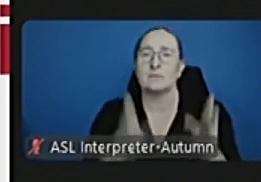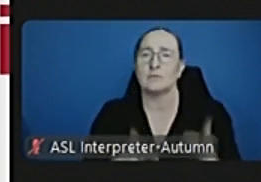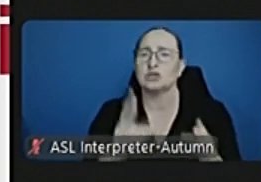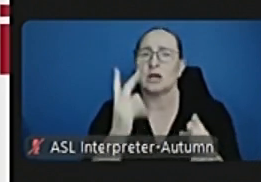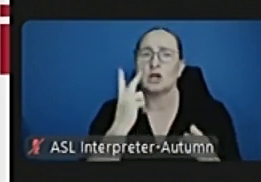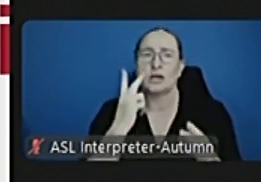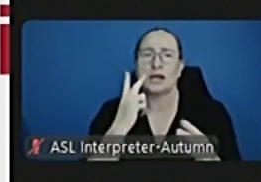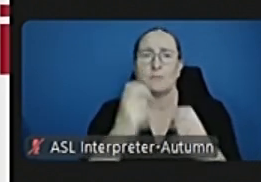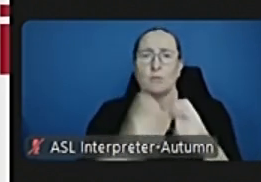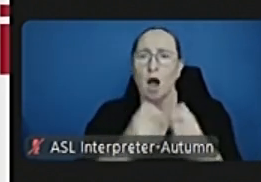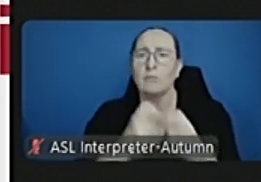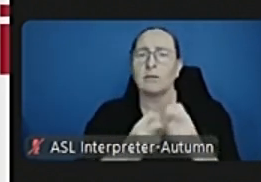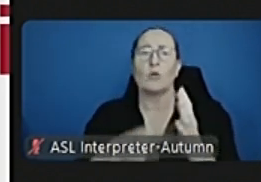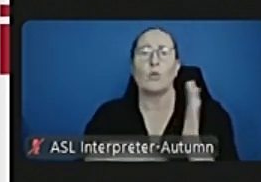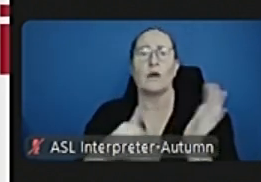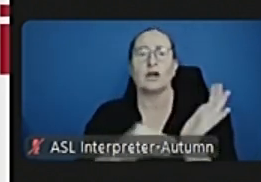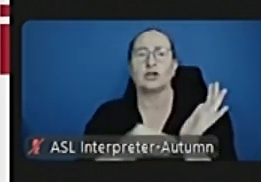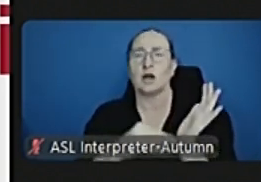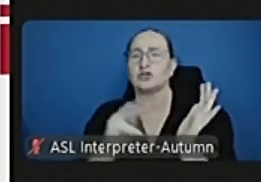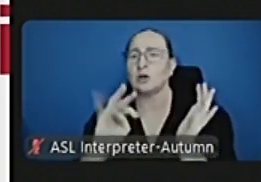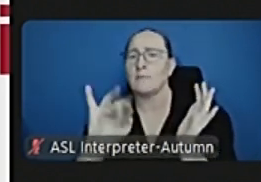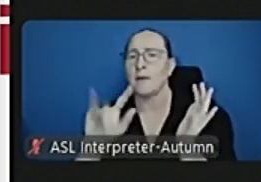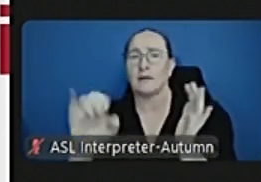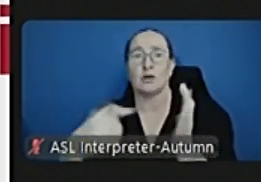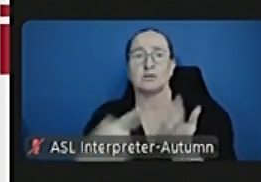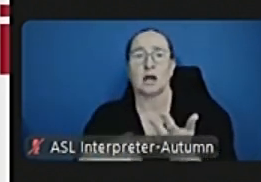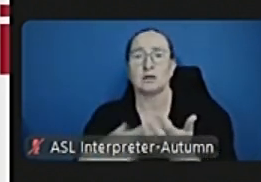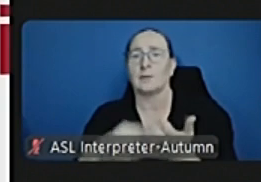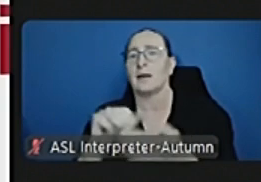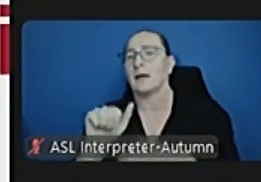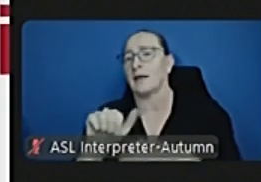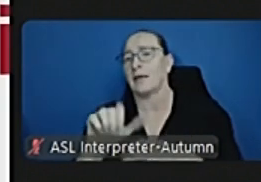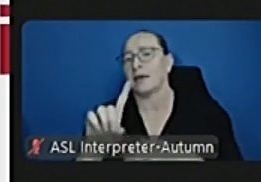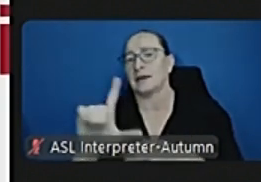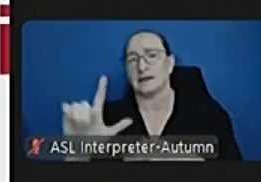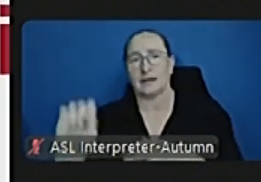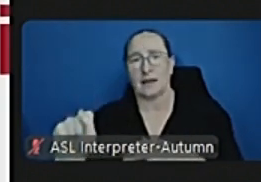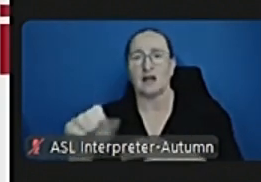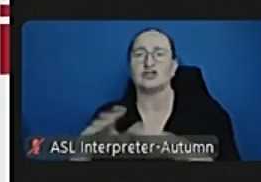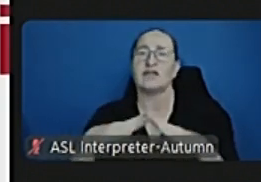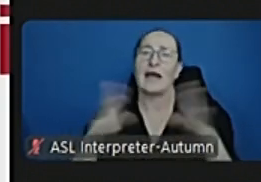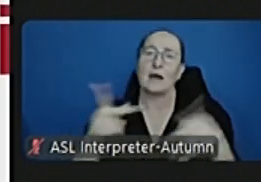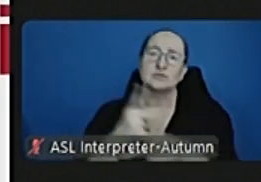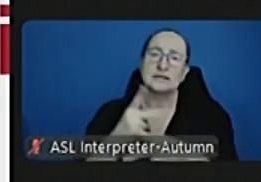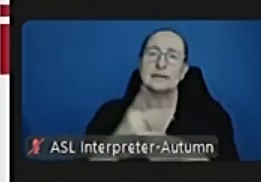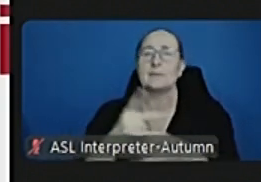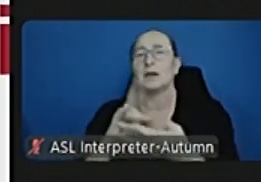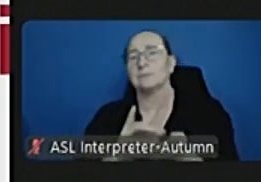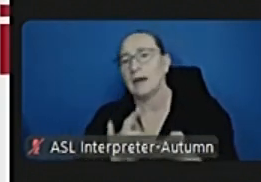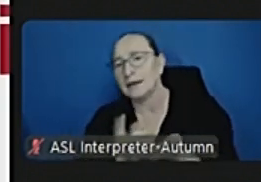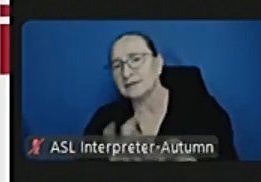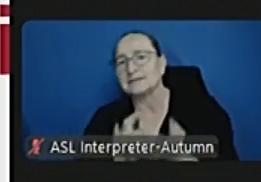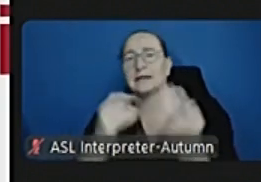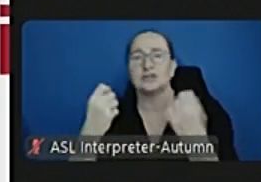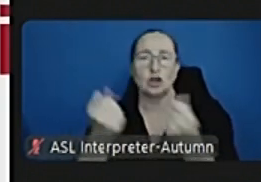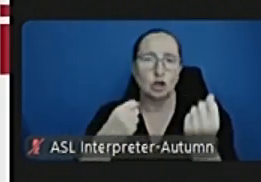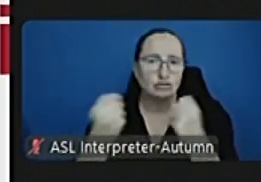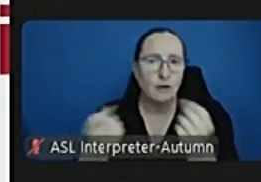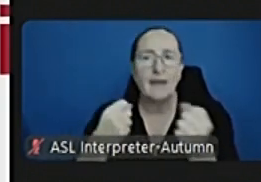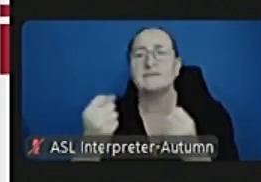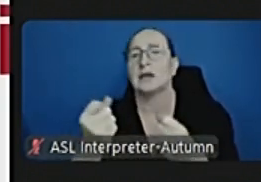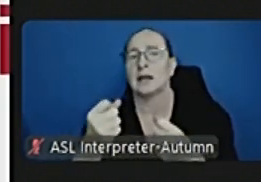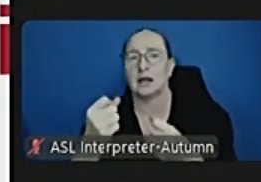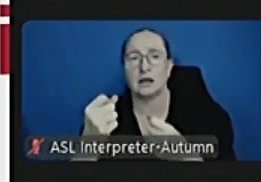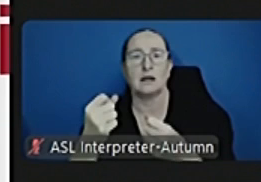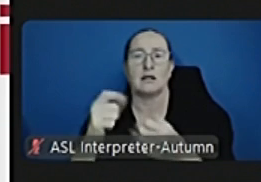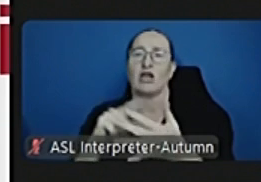what Dr. Wengel talked about, the IADLs. The housekeeping, the laundry, the medications, the driving, those types of things that we